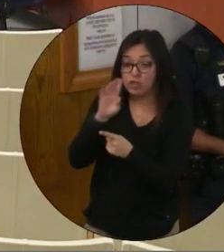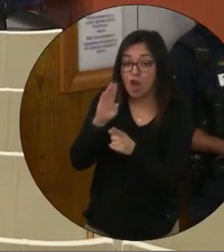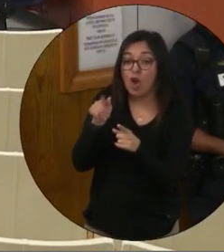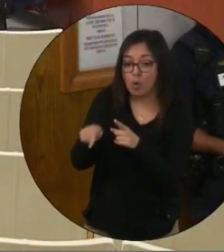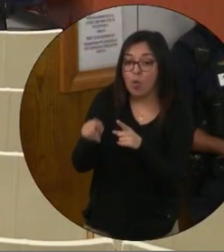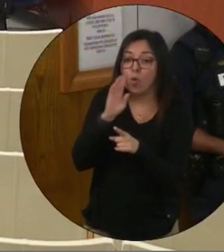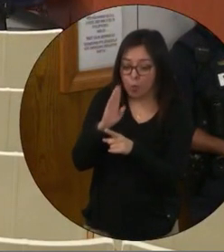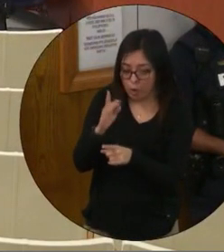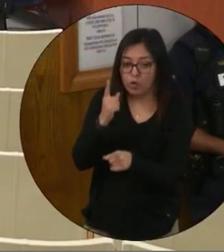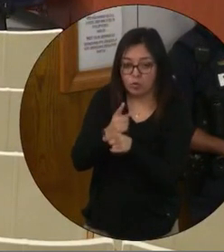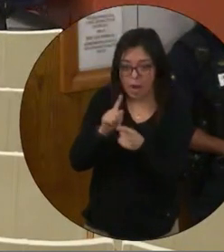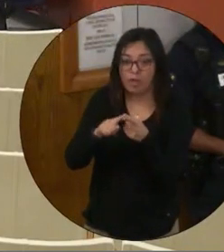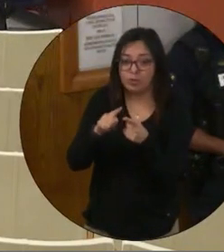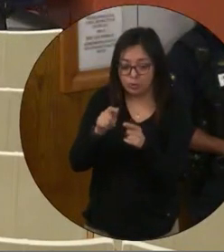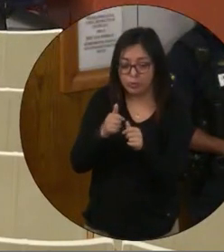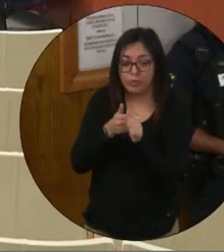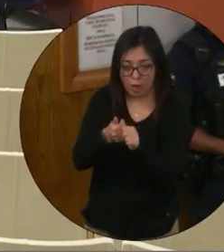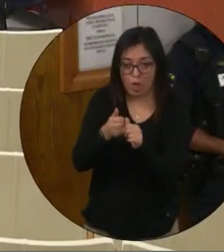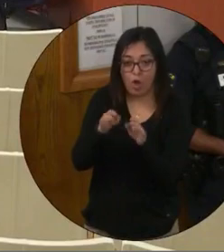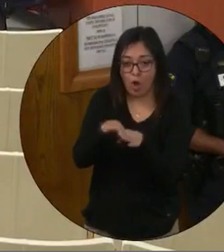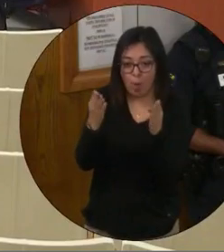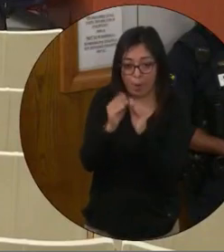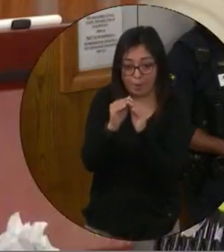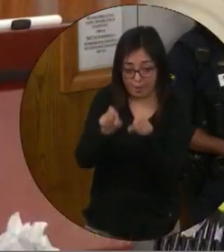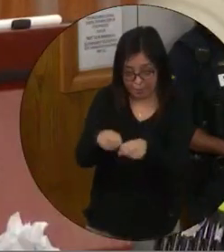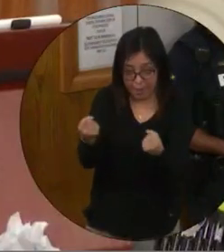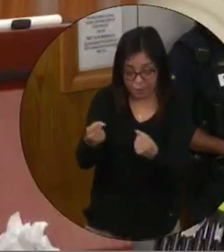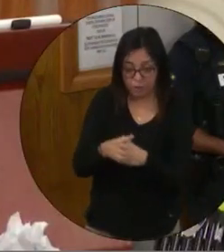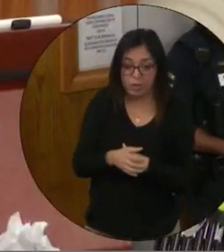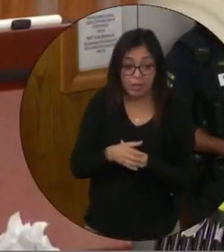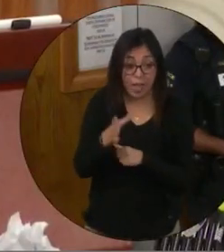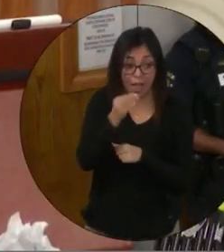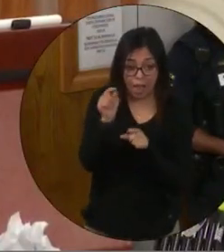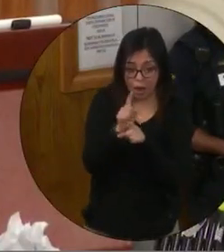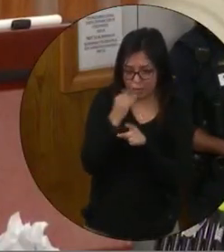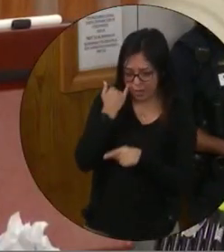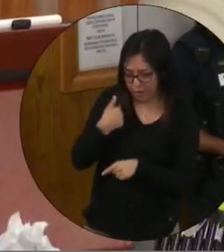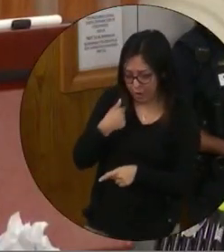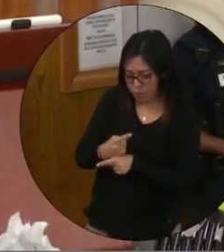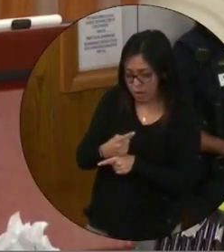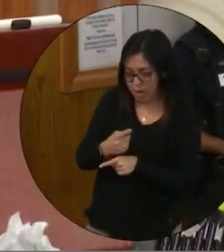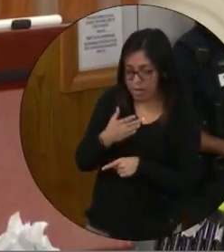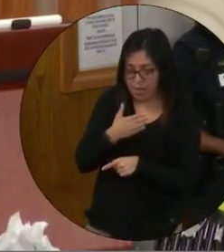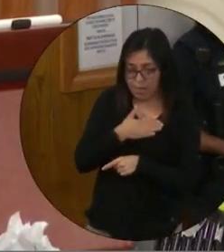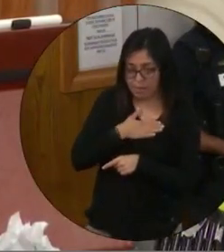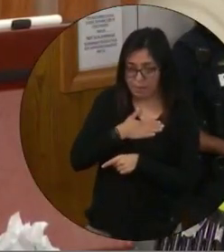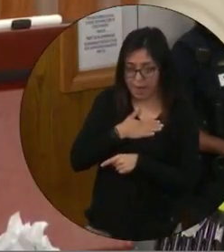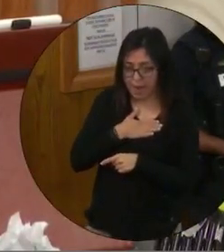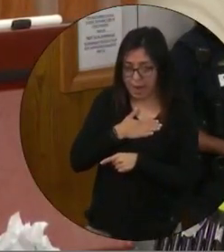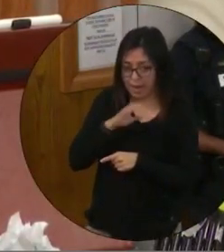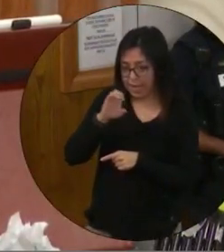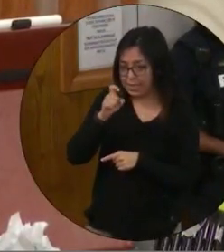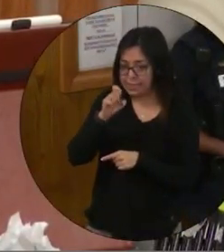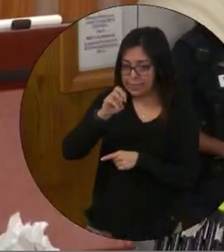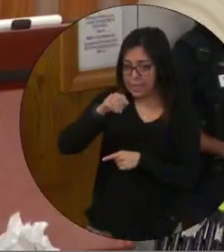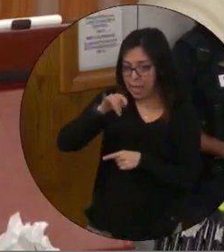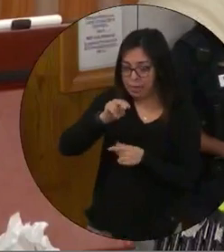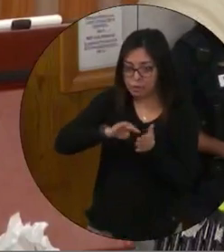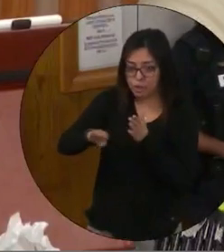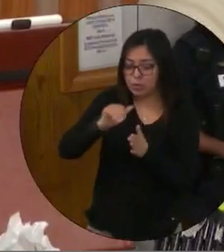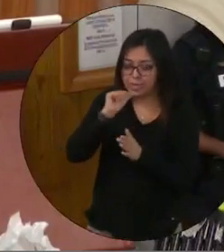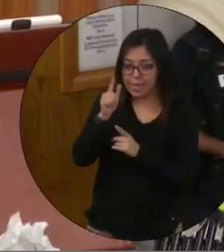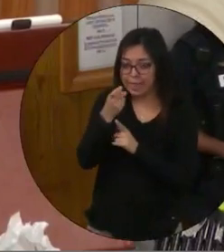law violation. If I am also correct, my abstention was not legal. I did state a fact. I couldn't in good